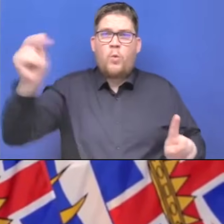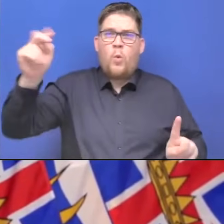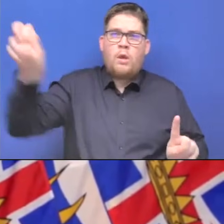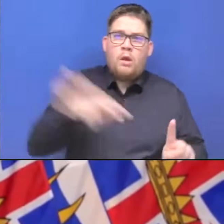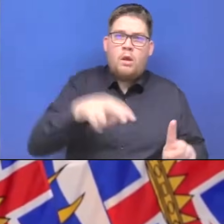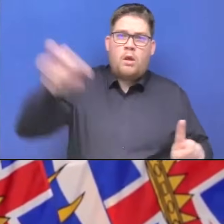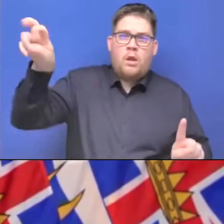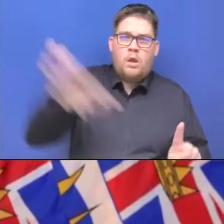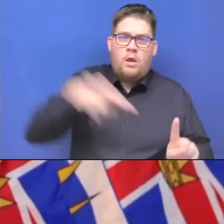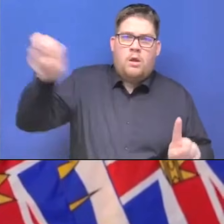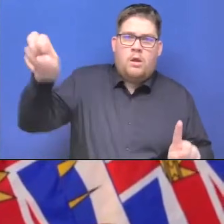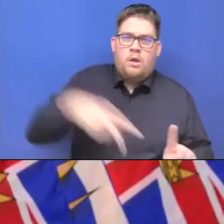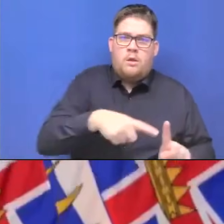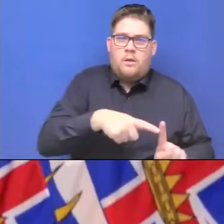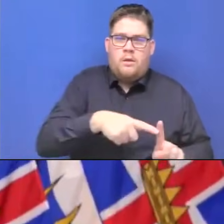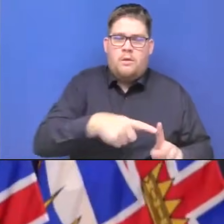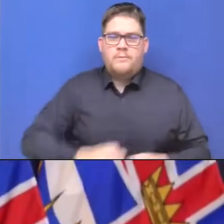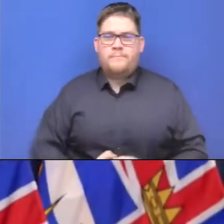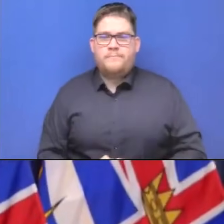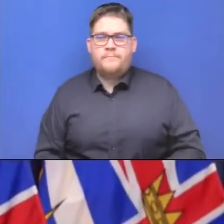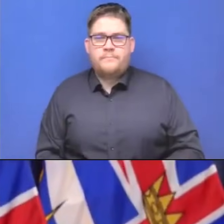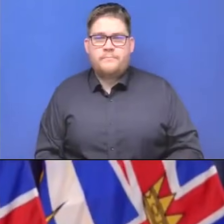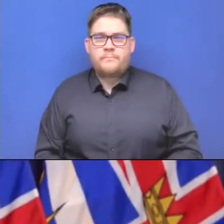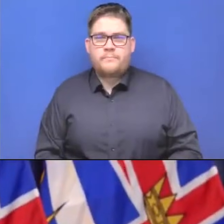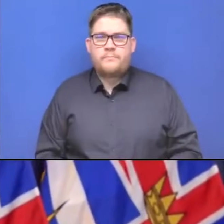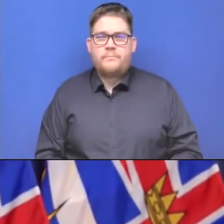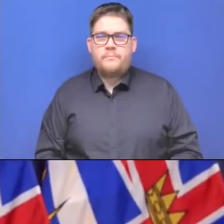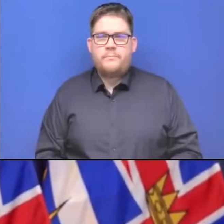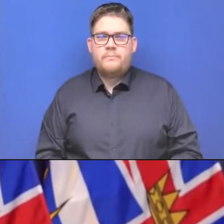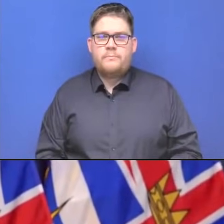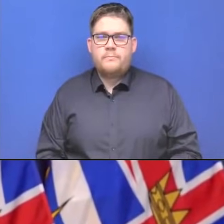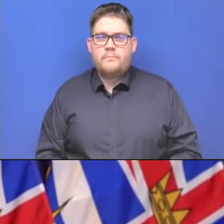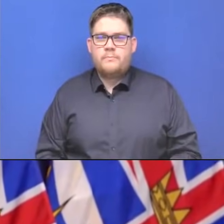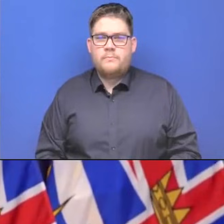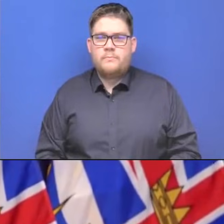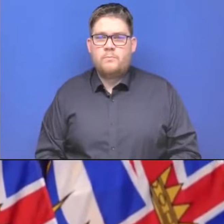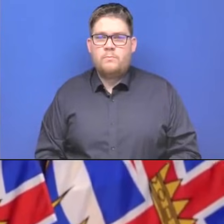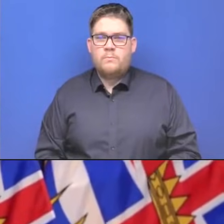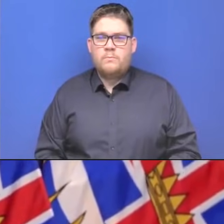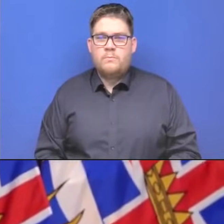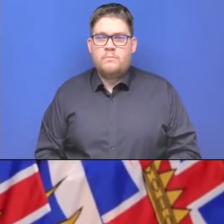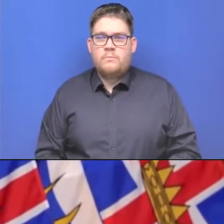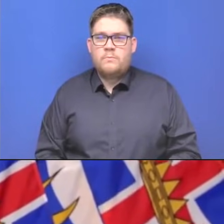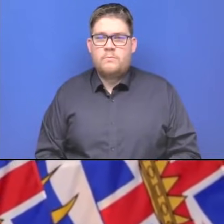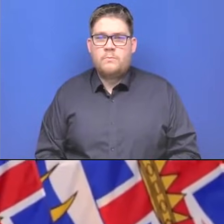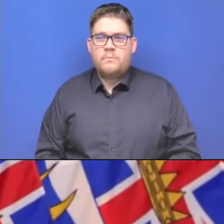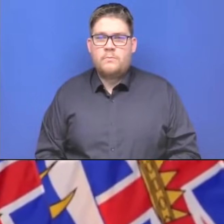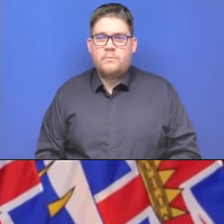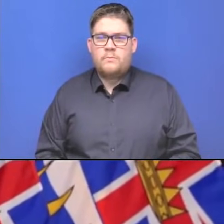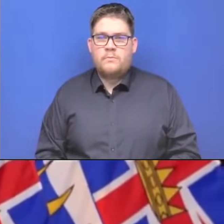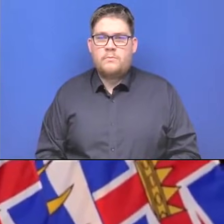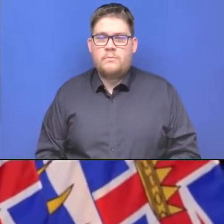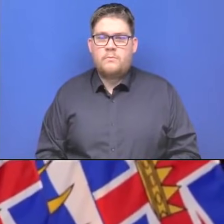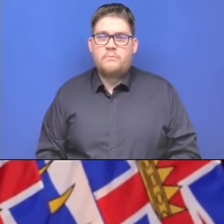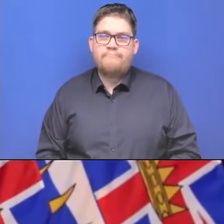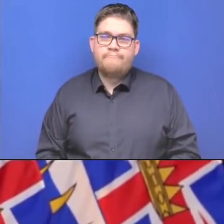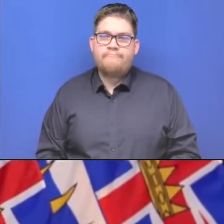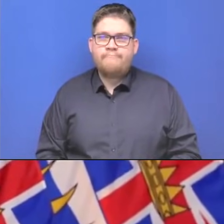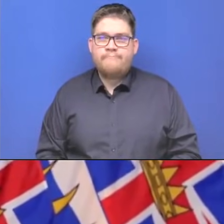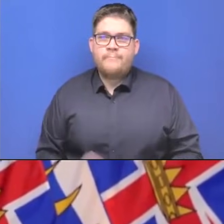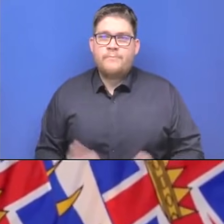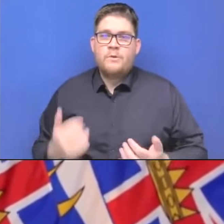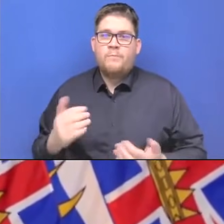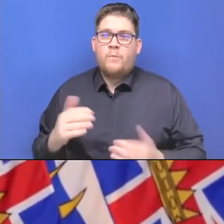you'll understand. Equally, we have a significant We're over 100% of our base